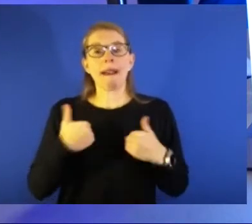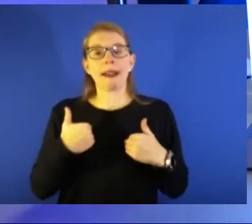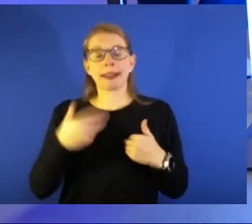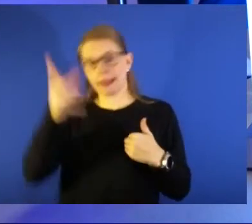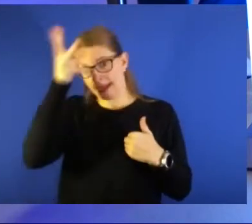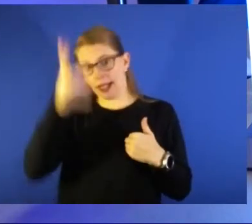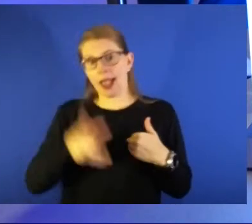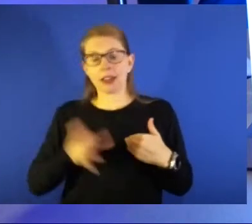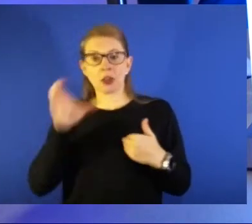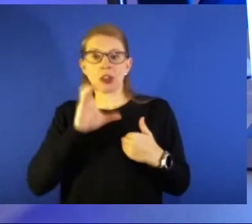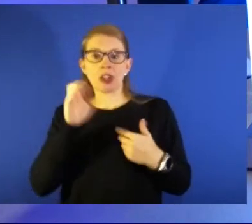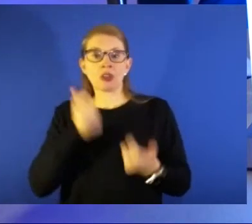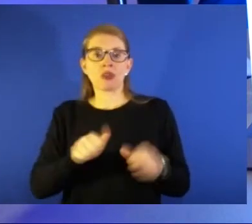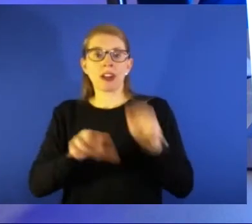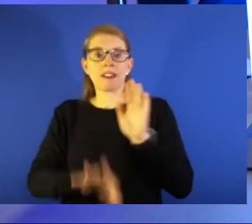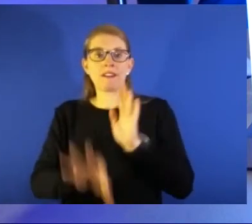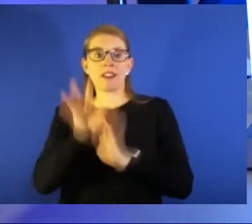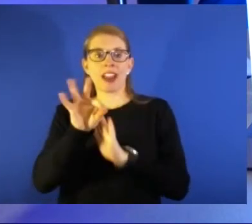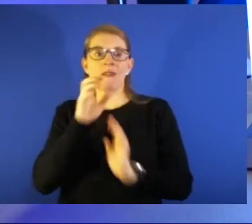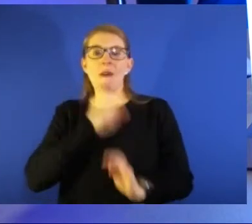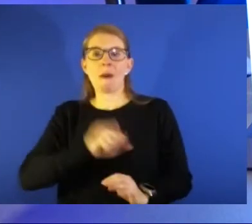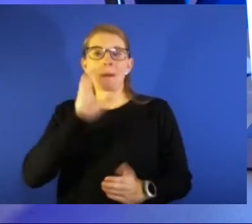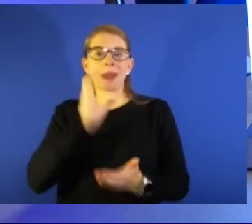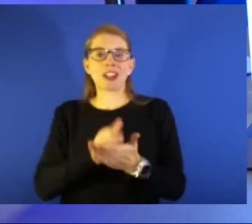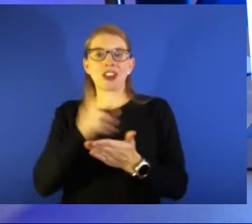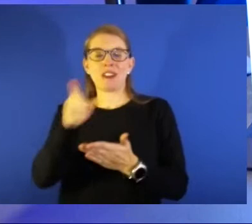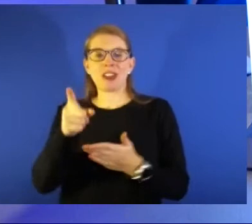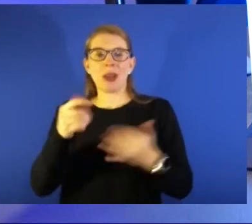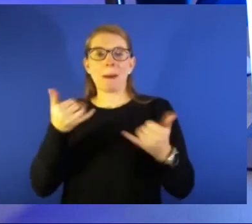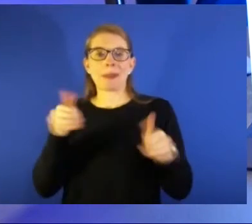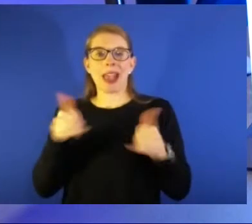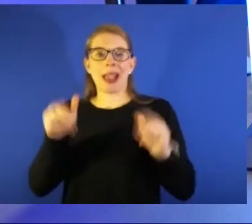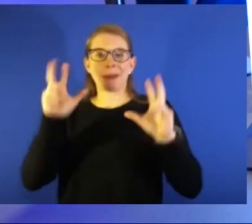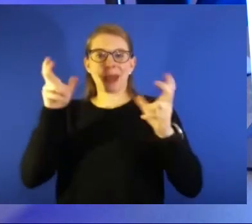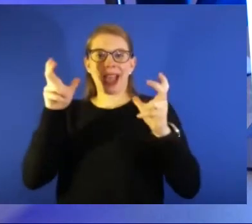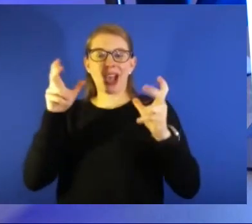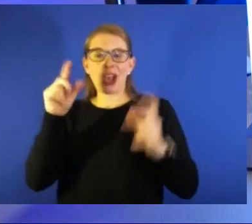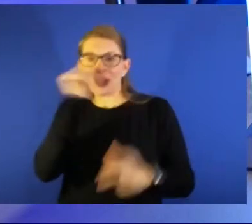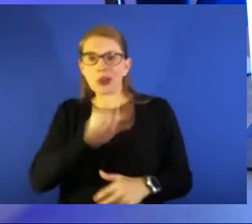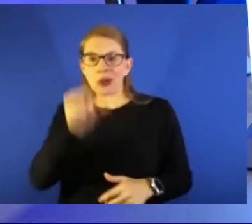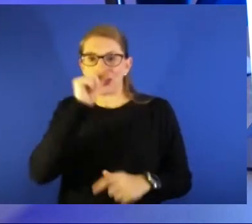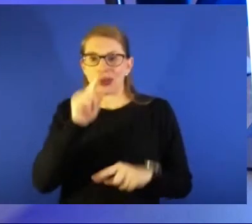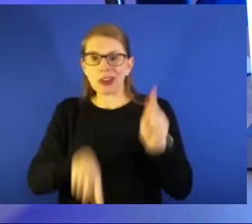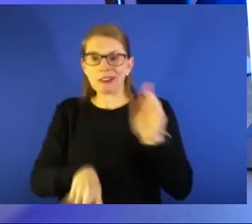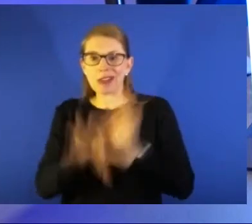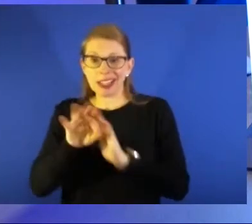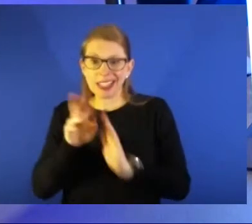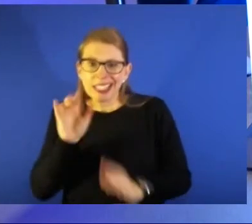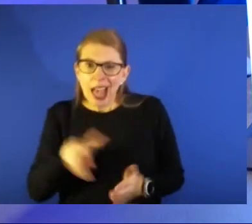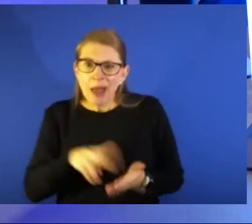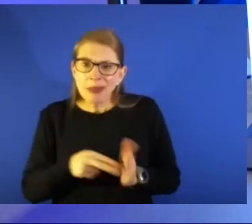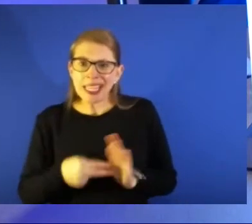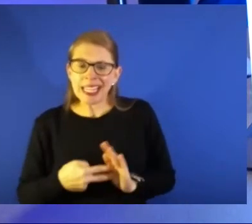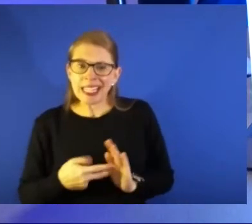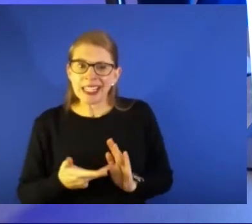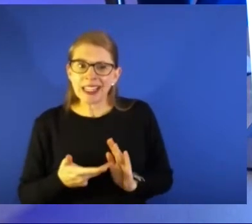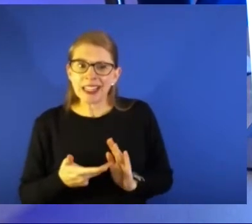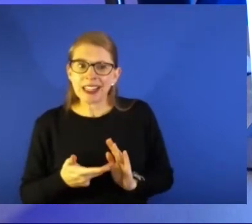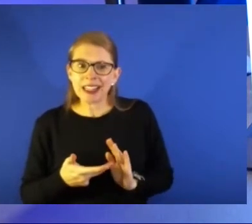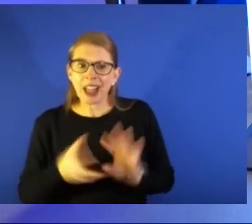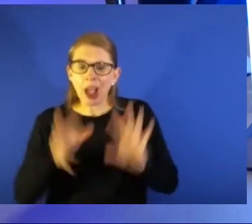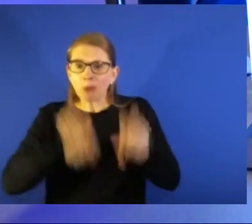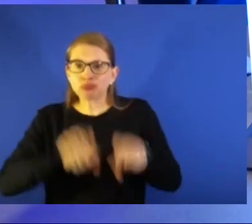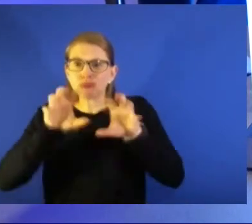to find an old picture of you playing basketball, and Google couldn't even find it. Does that Nope. does that He mean took it them was all down. Was it that